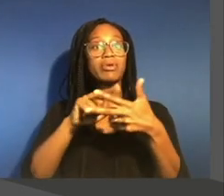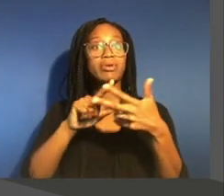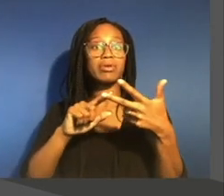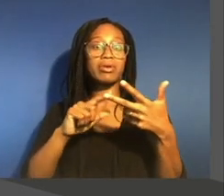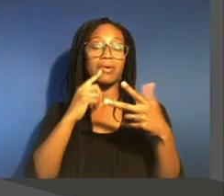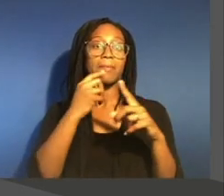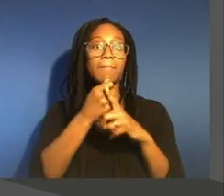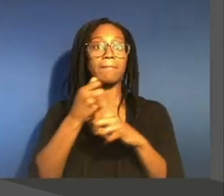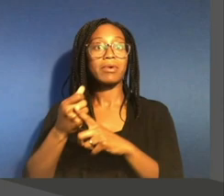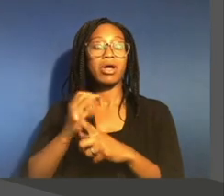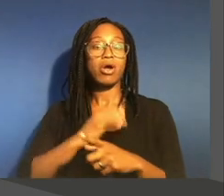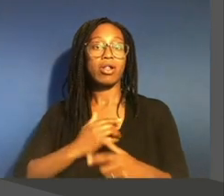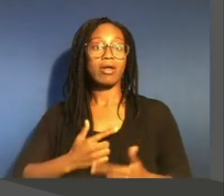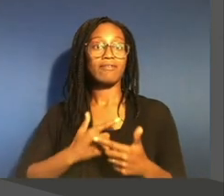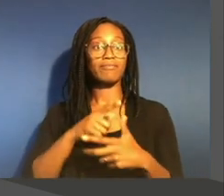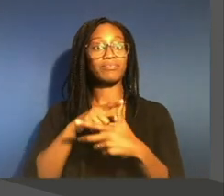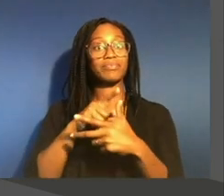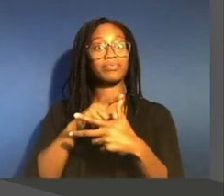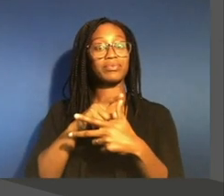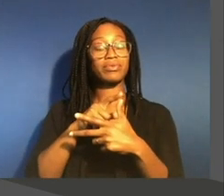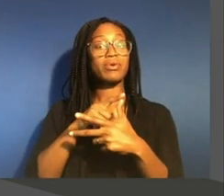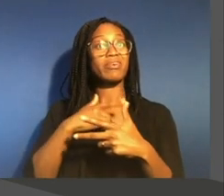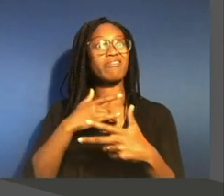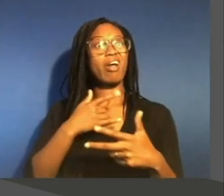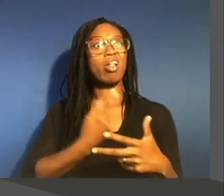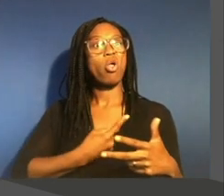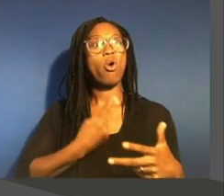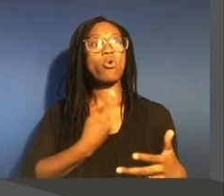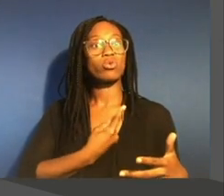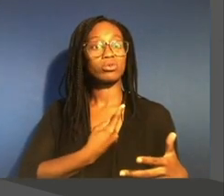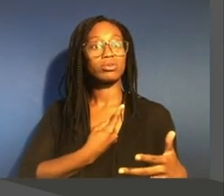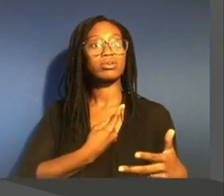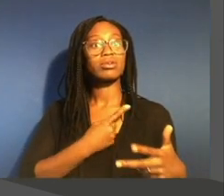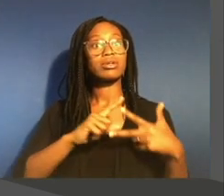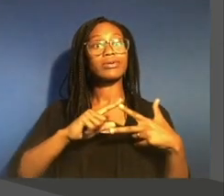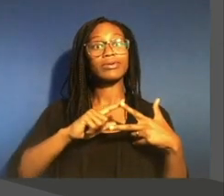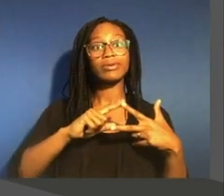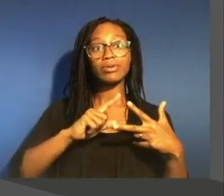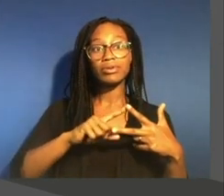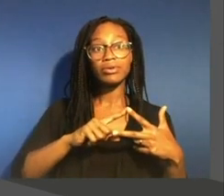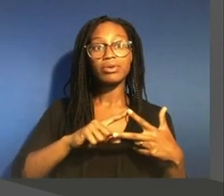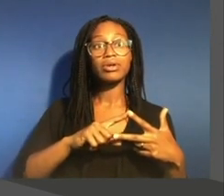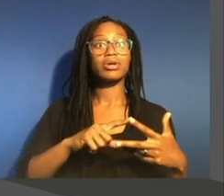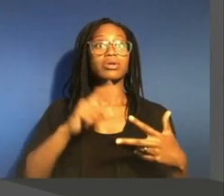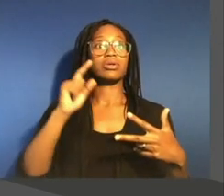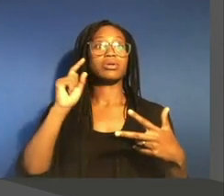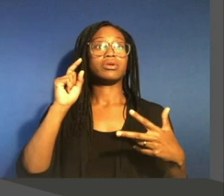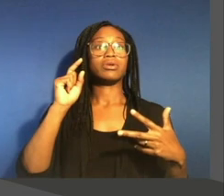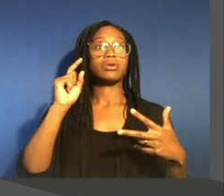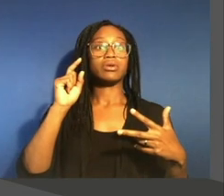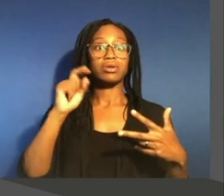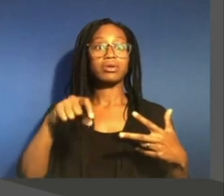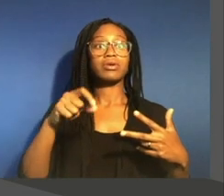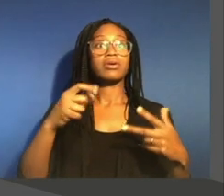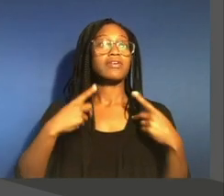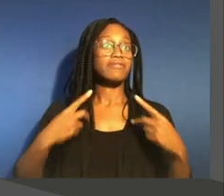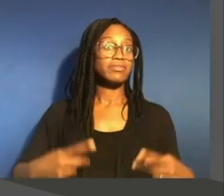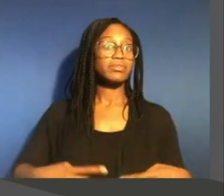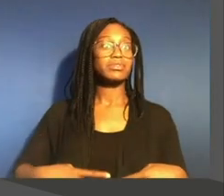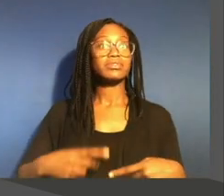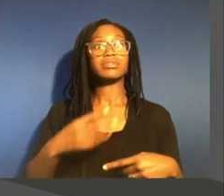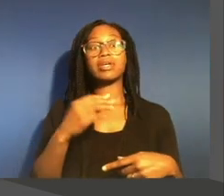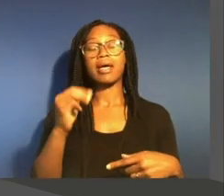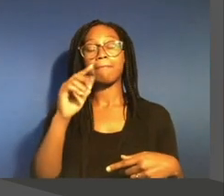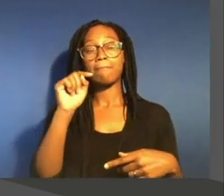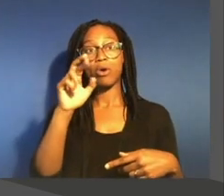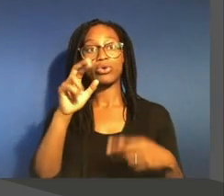first is that we felt alone. The second is that we had to go for physical and motor skills rehabilitation. And